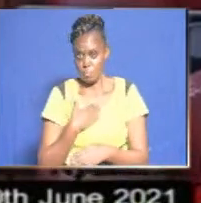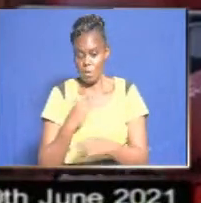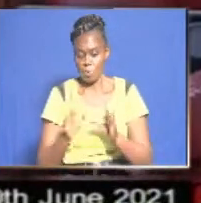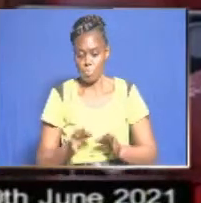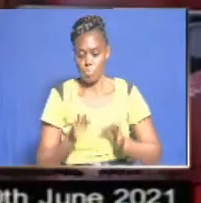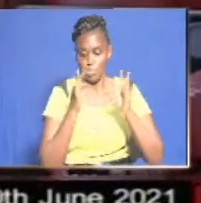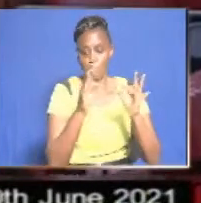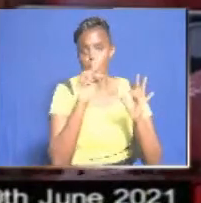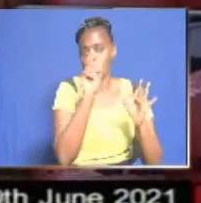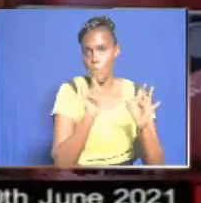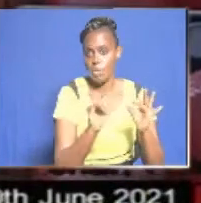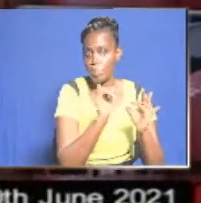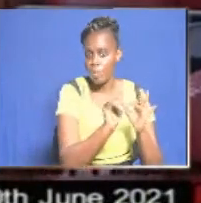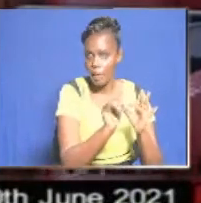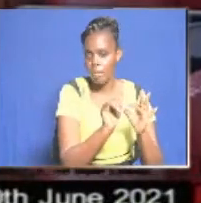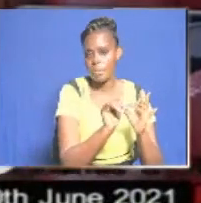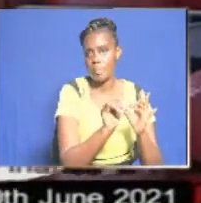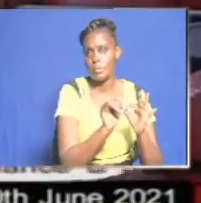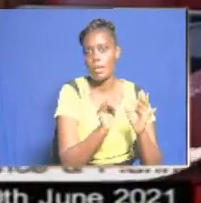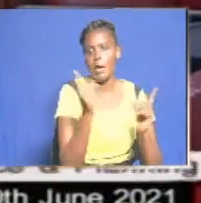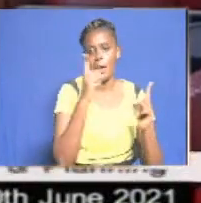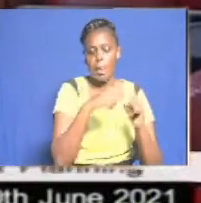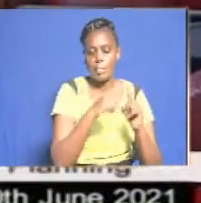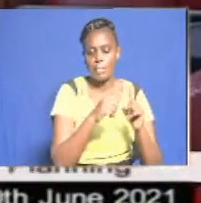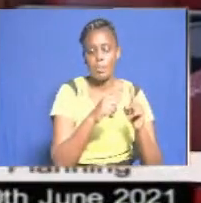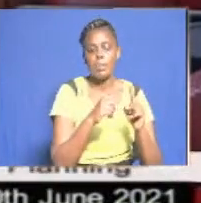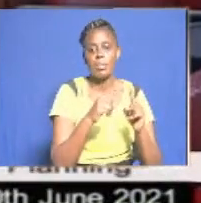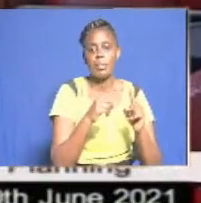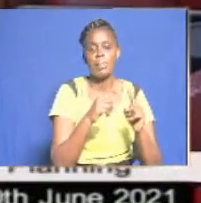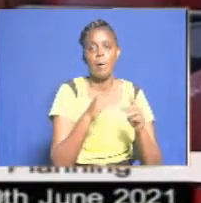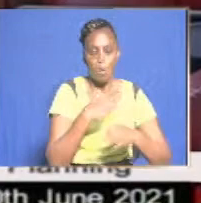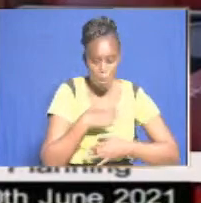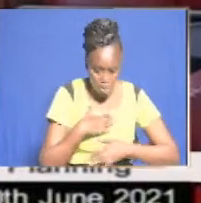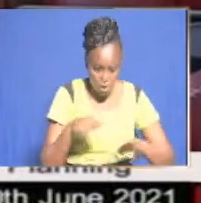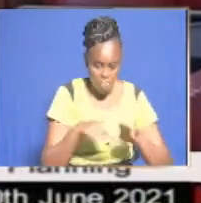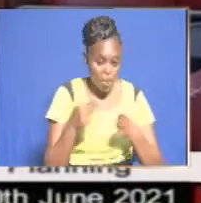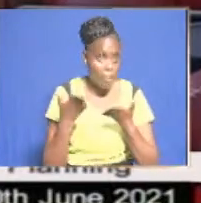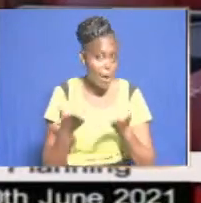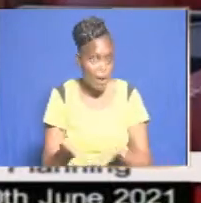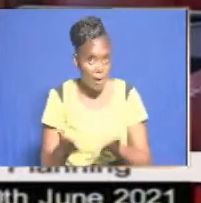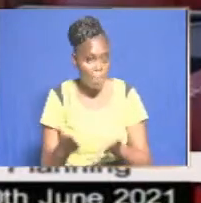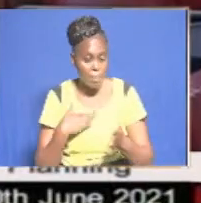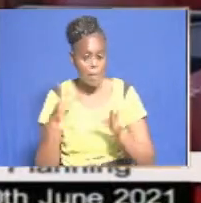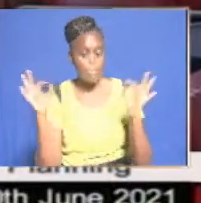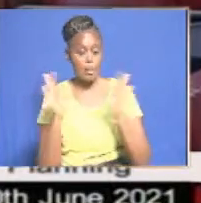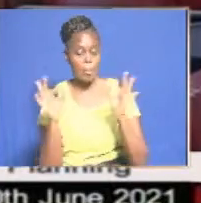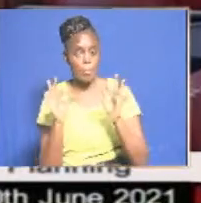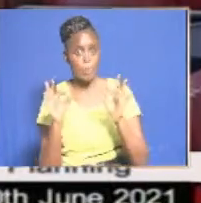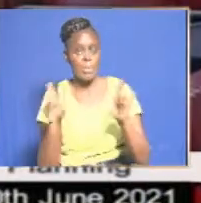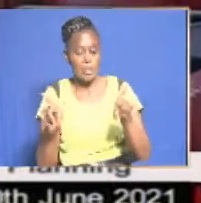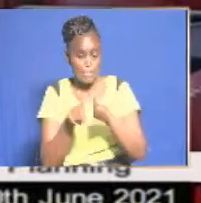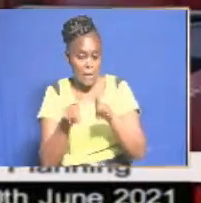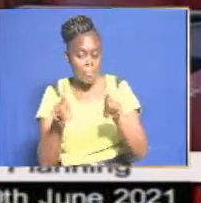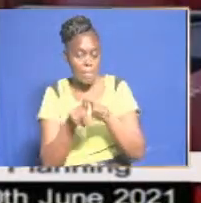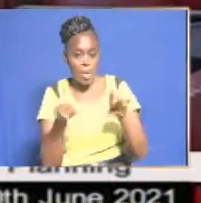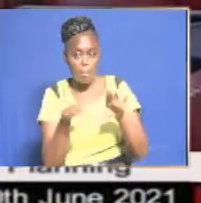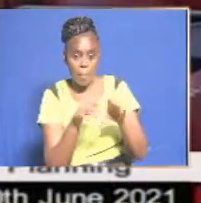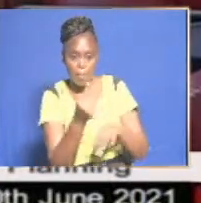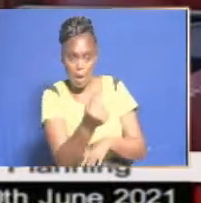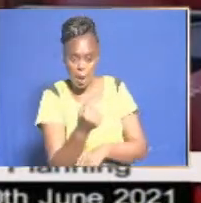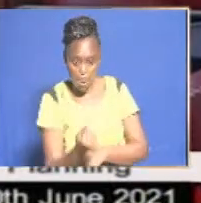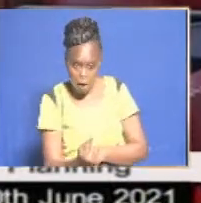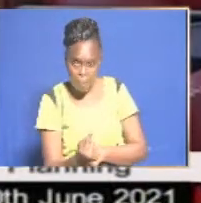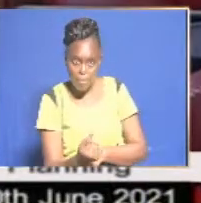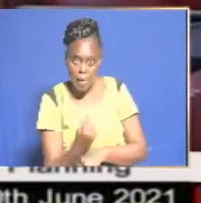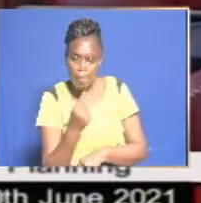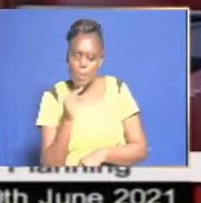it indefinitely until he's available. So I'm really surprised for the Honorable Sotsi to come